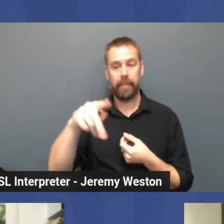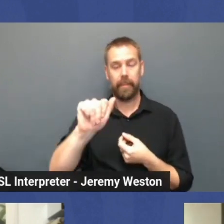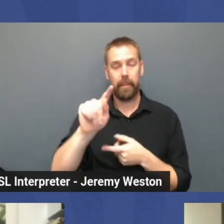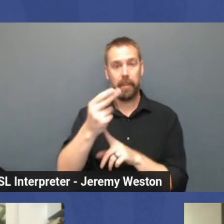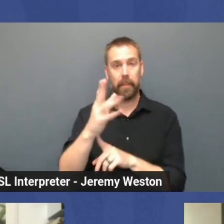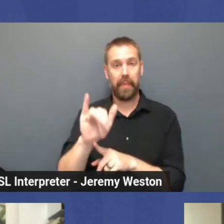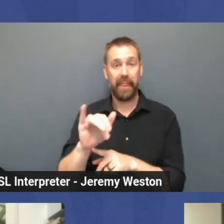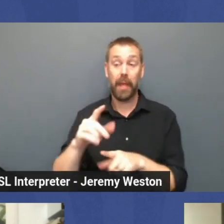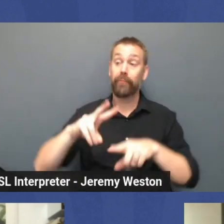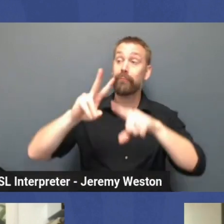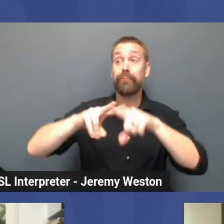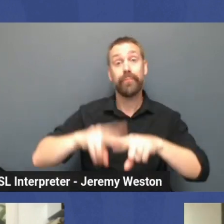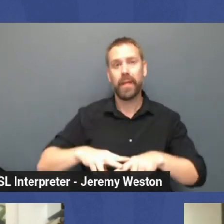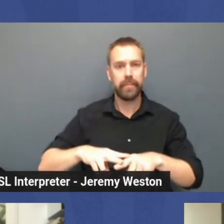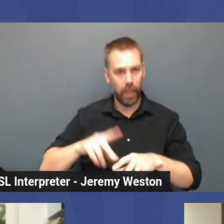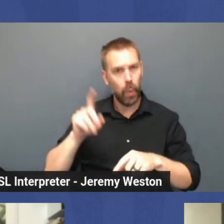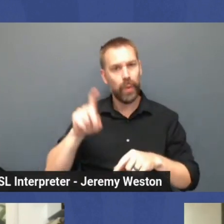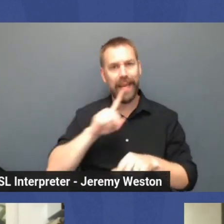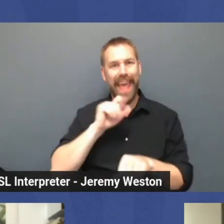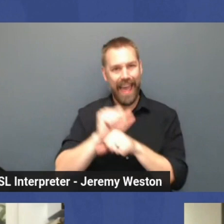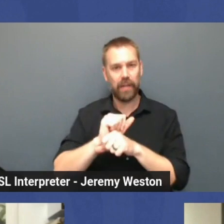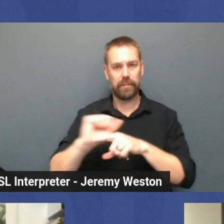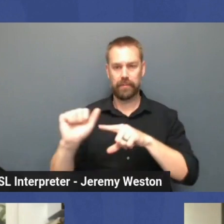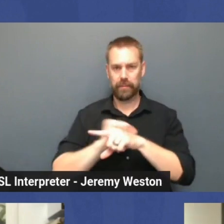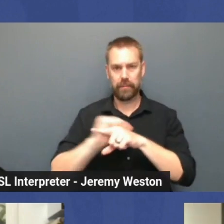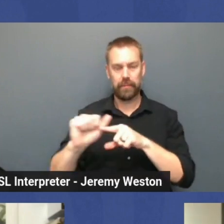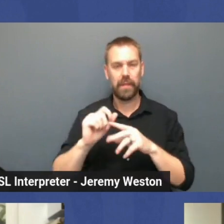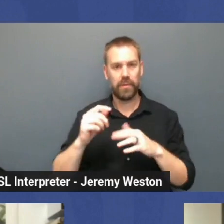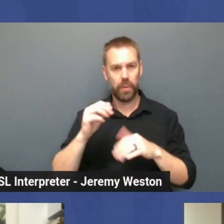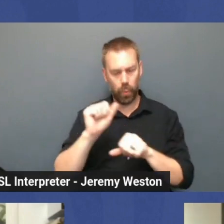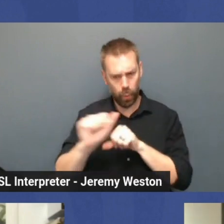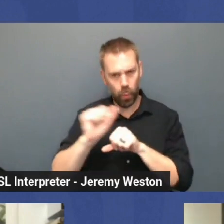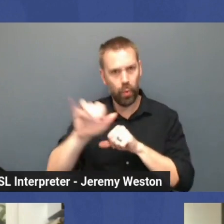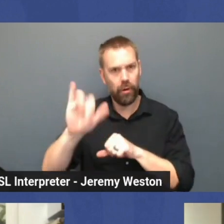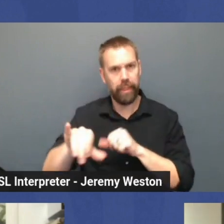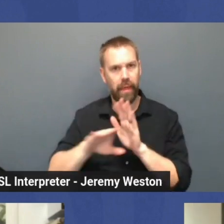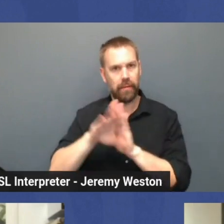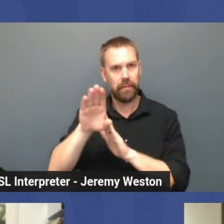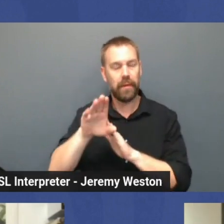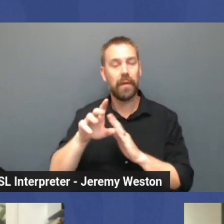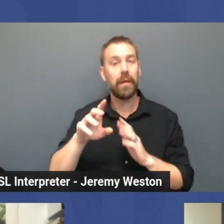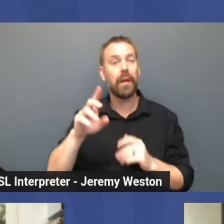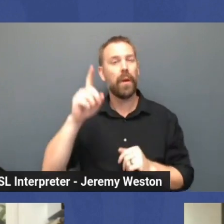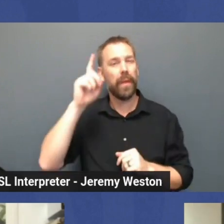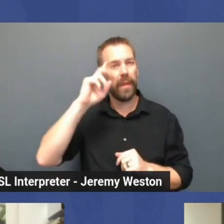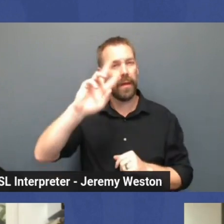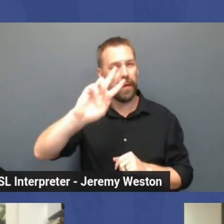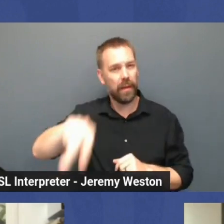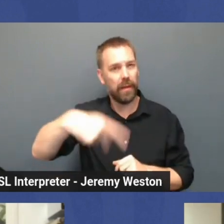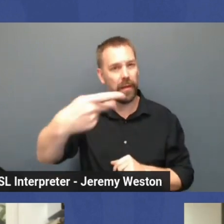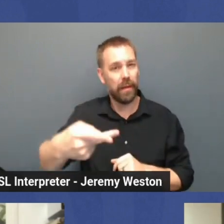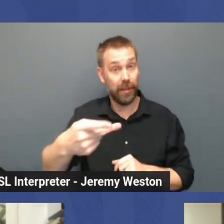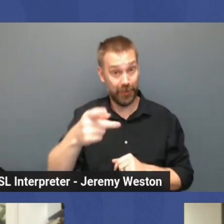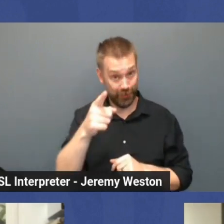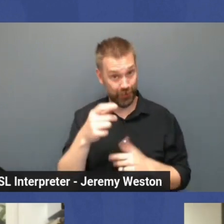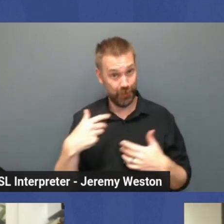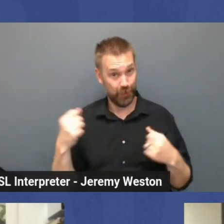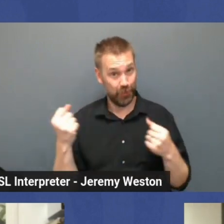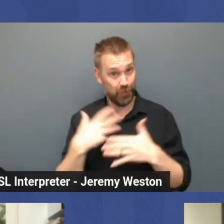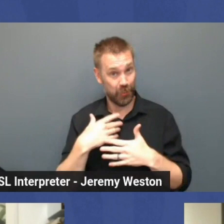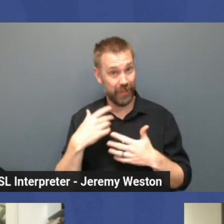and work on. Put yourself in my shoes. How did it feel? Were you scared? Because I was.